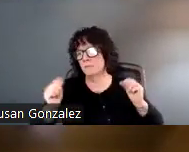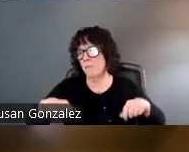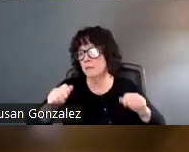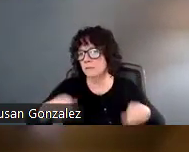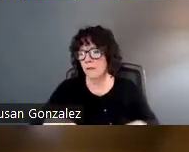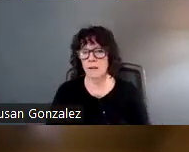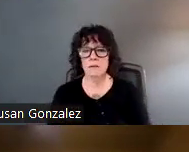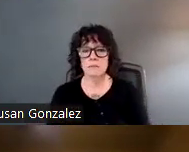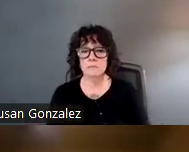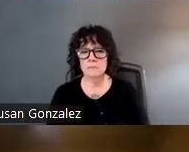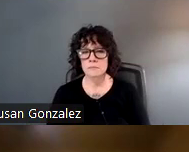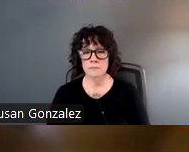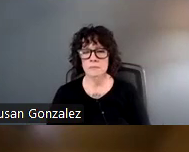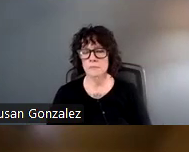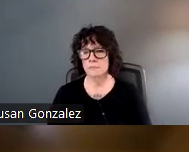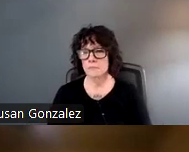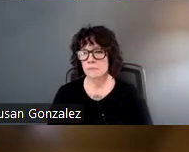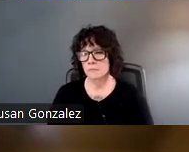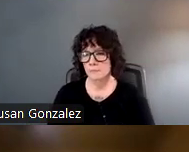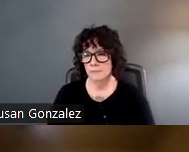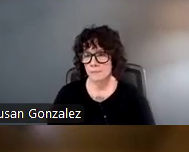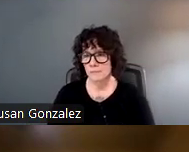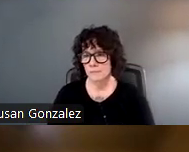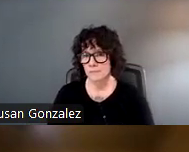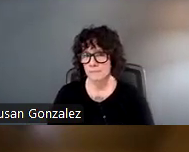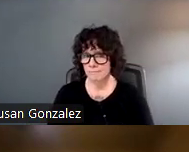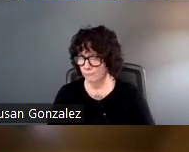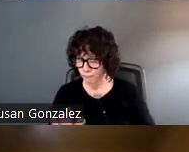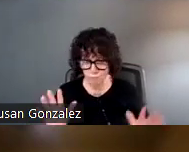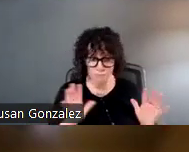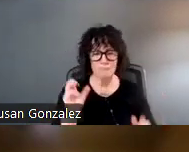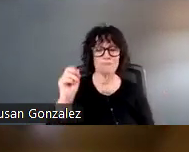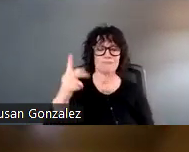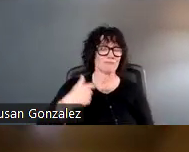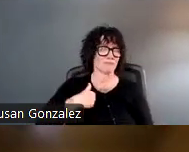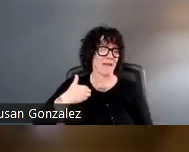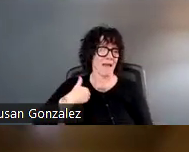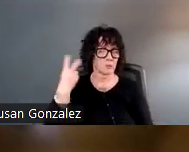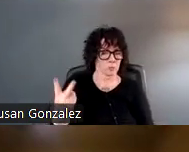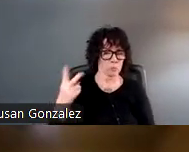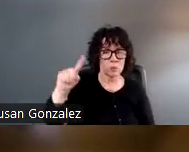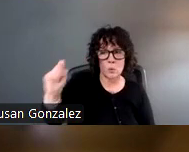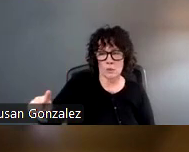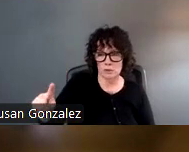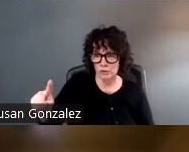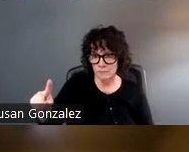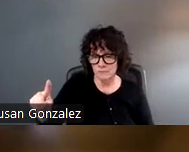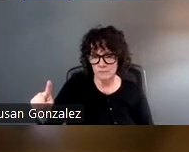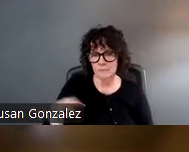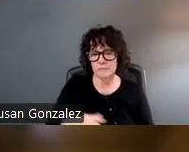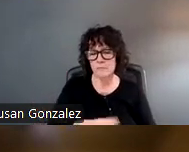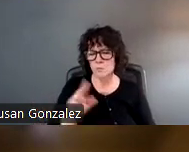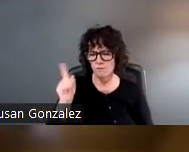Okay, I have two questions. So firstly, the e-notification system, that sounds fantastic. Is that something